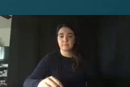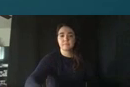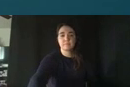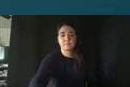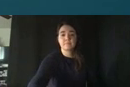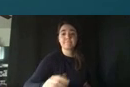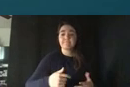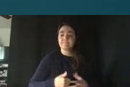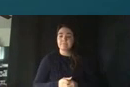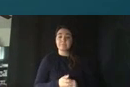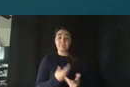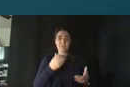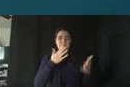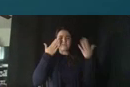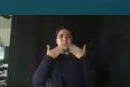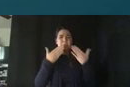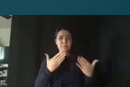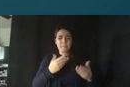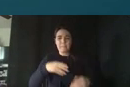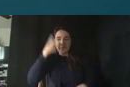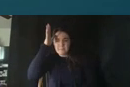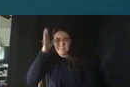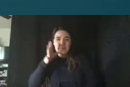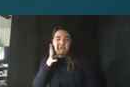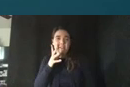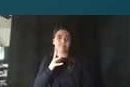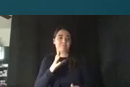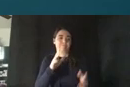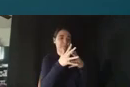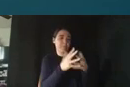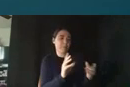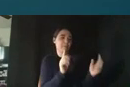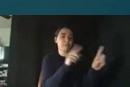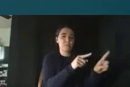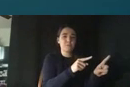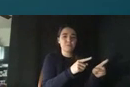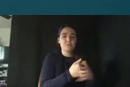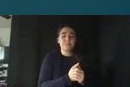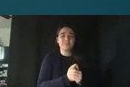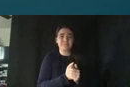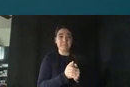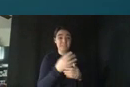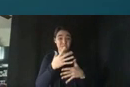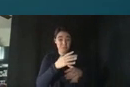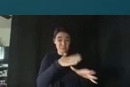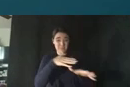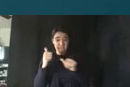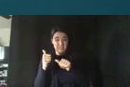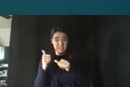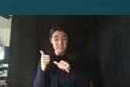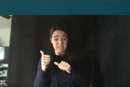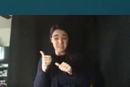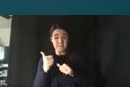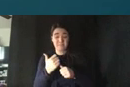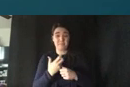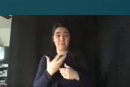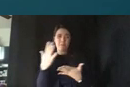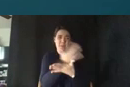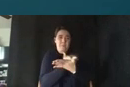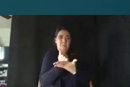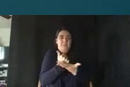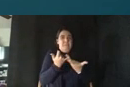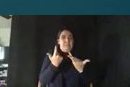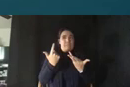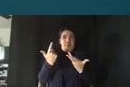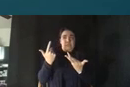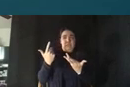to America, even leaving Germany for that matter, because I don't know the opportunities I would have had